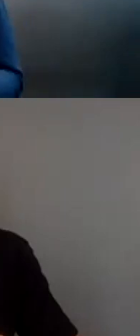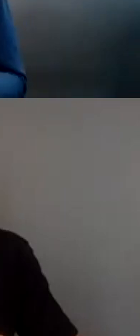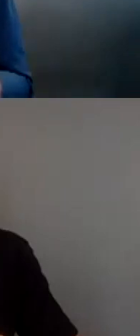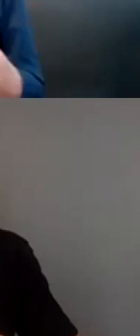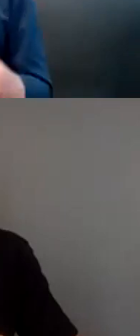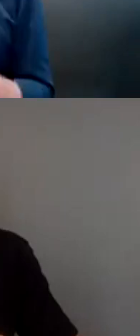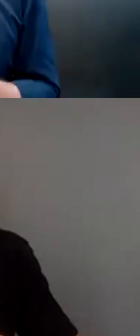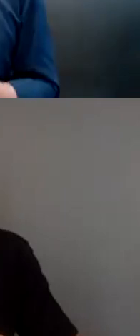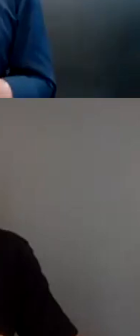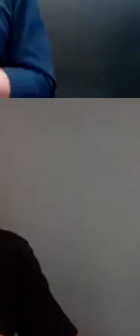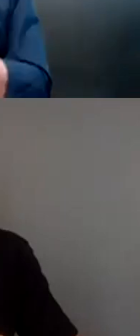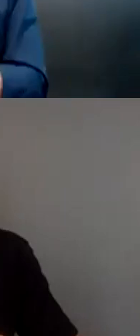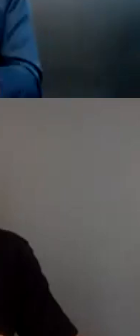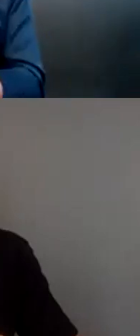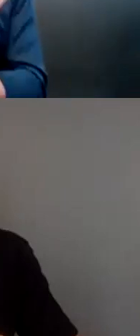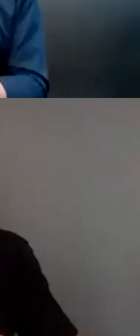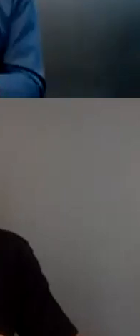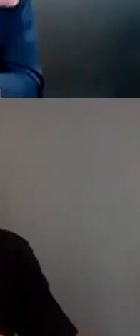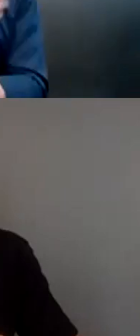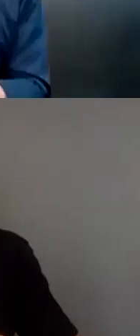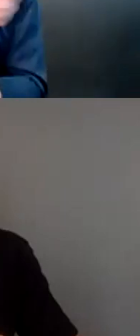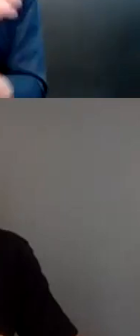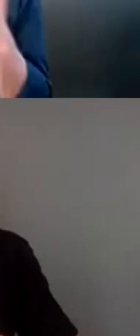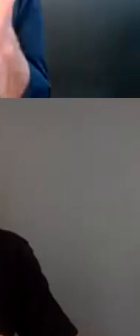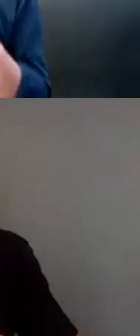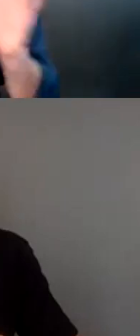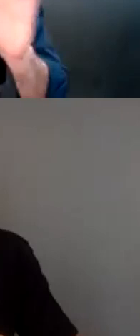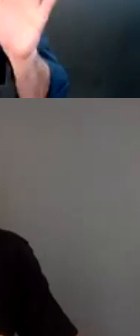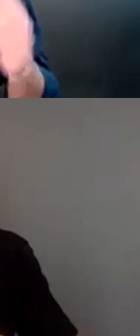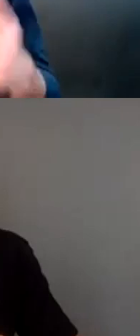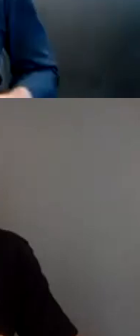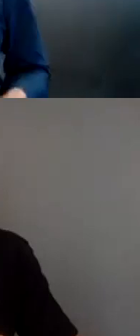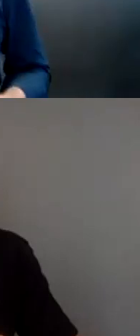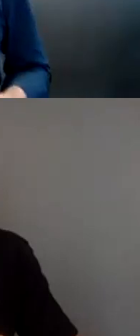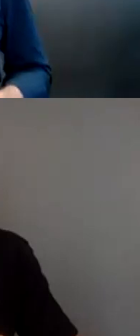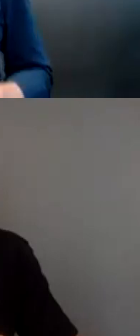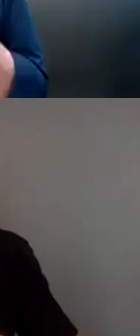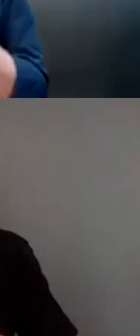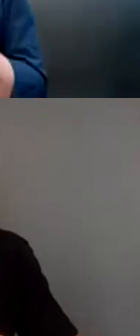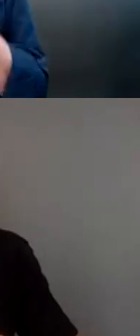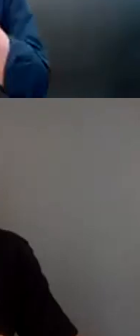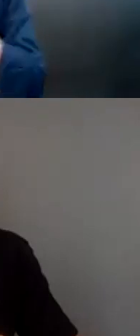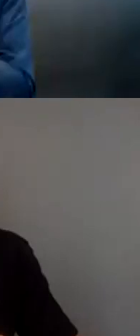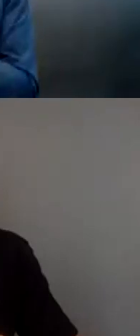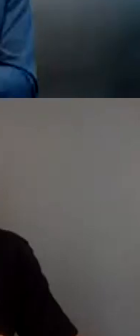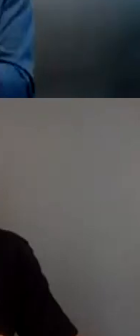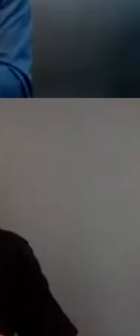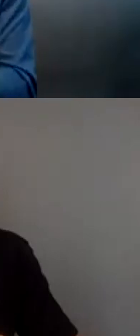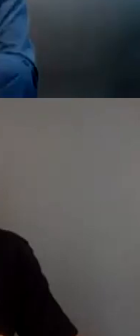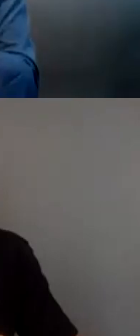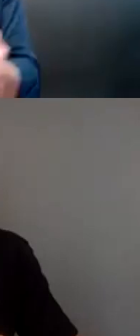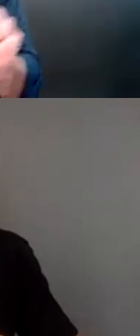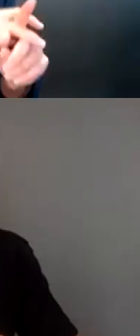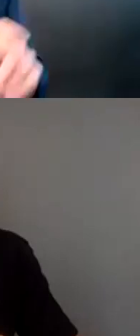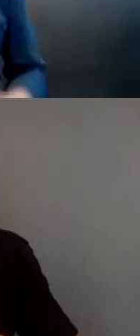make no sense to people in the real world, that these are things that are important. What we're finding now is the burnout that